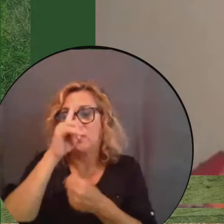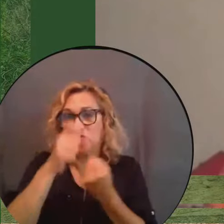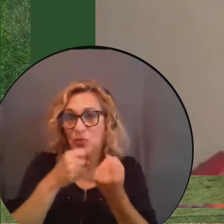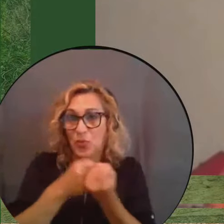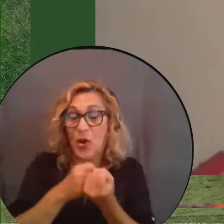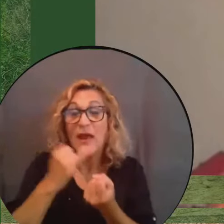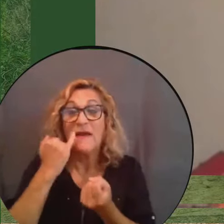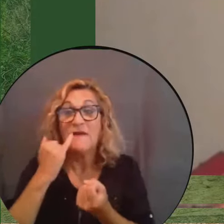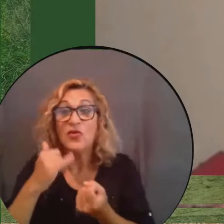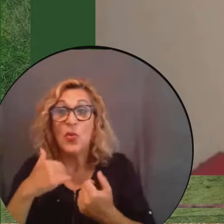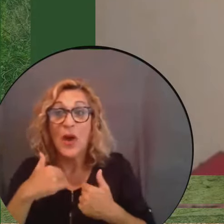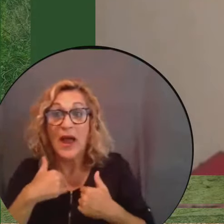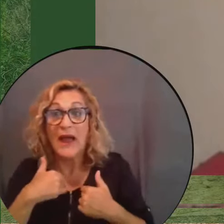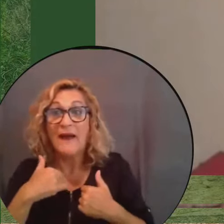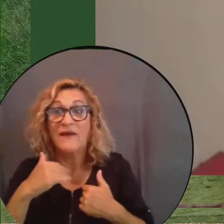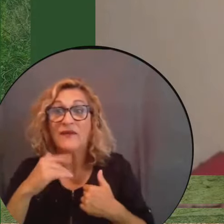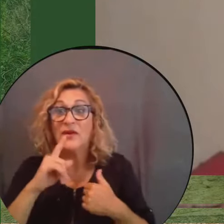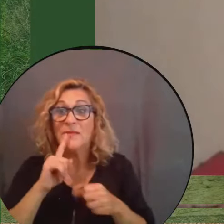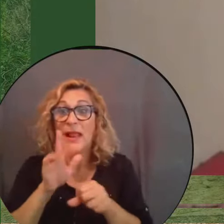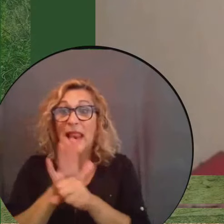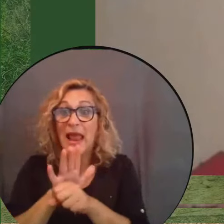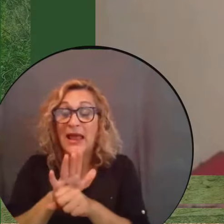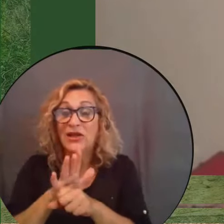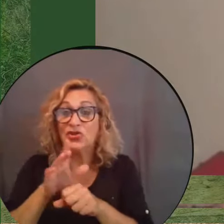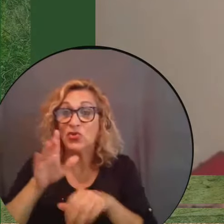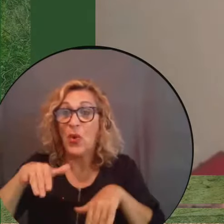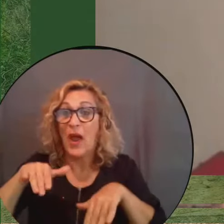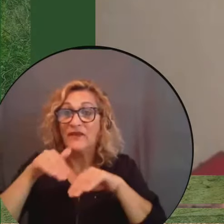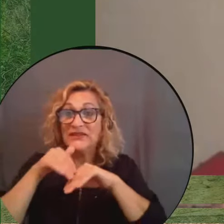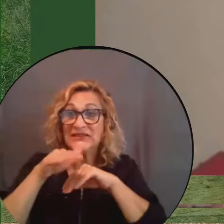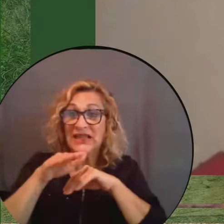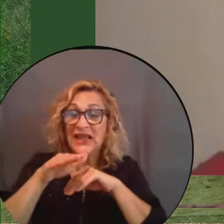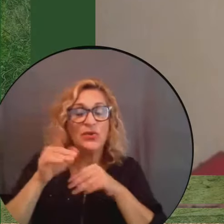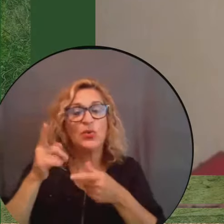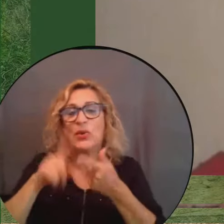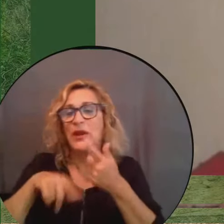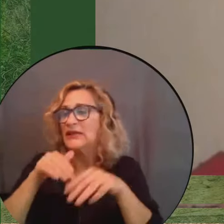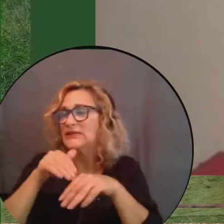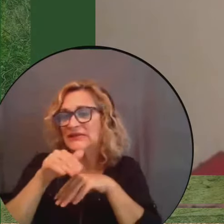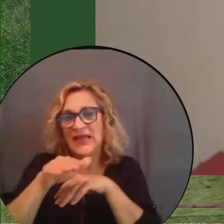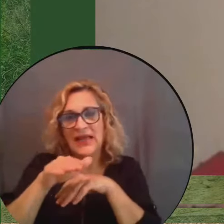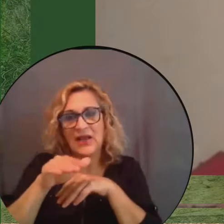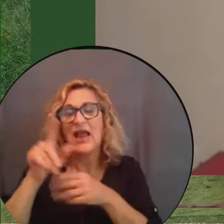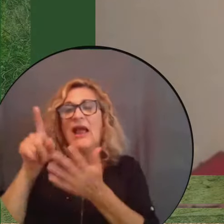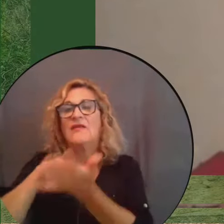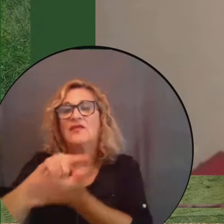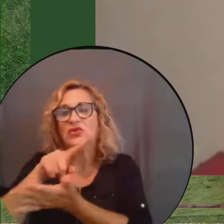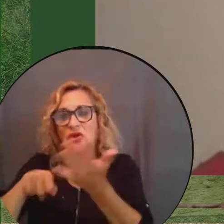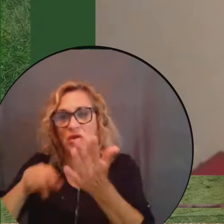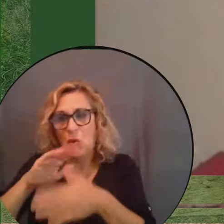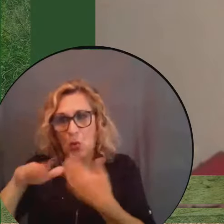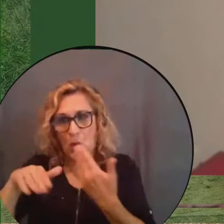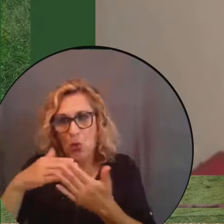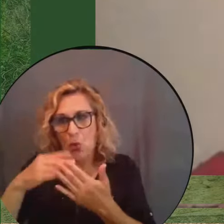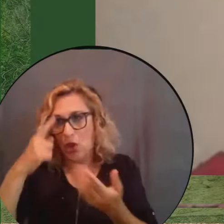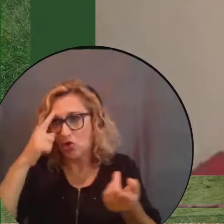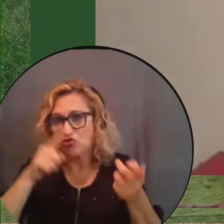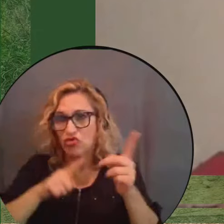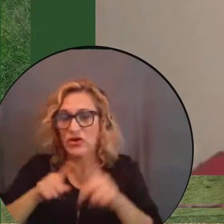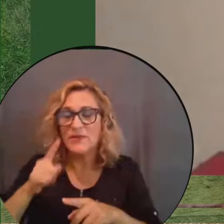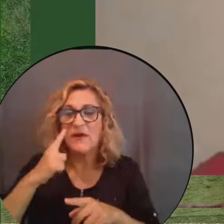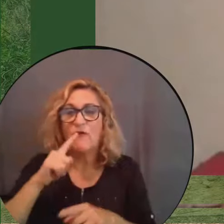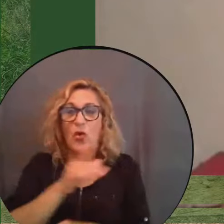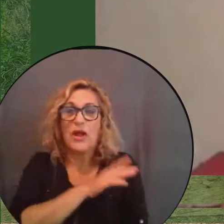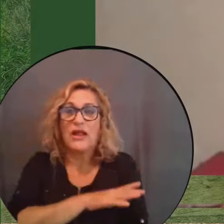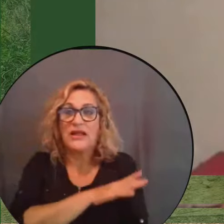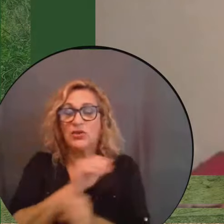you haven't sent out yet, you cannot send it out any longer. And we have to cancel all of our standing agreements with clinics for funding because